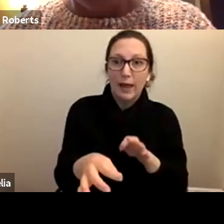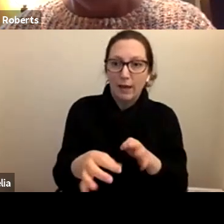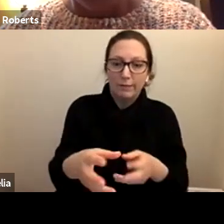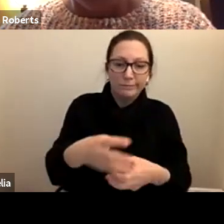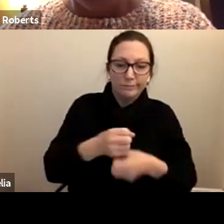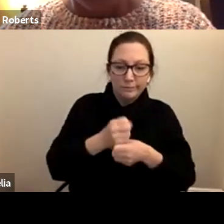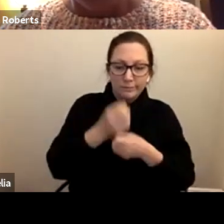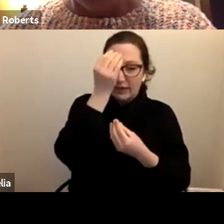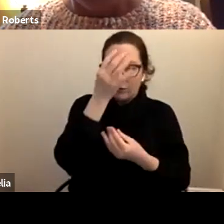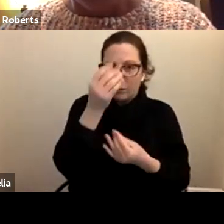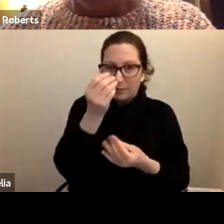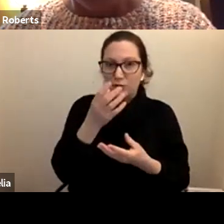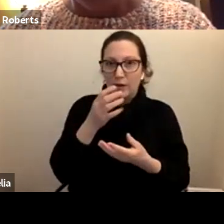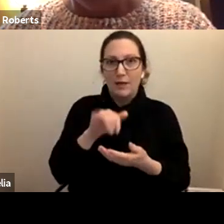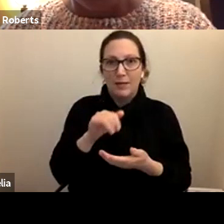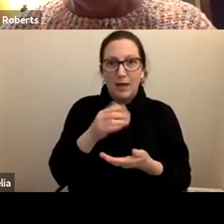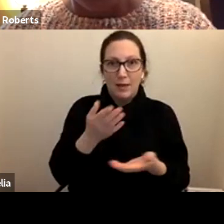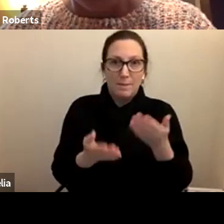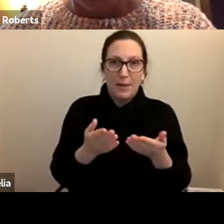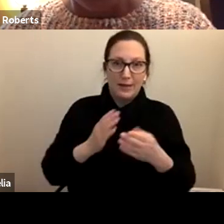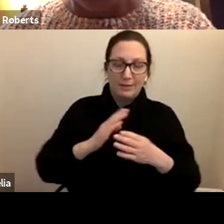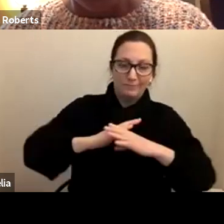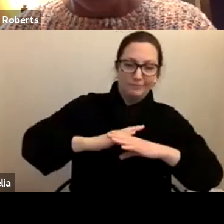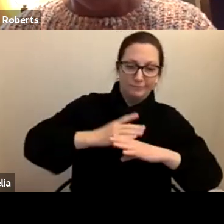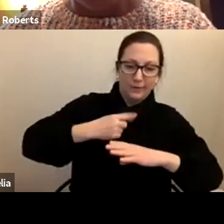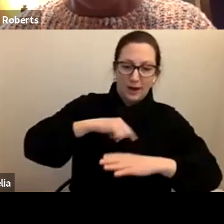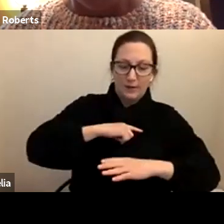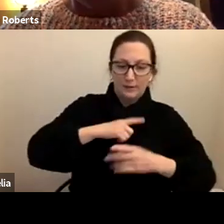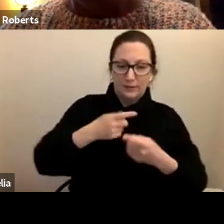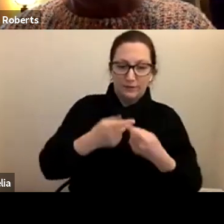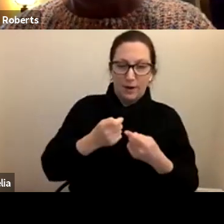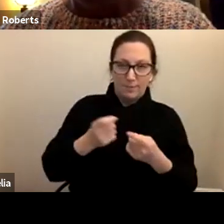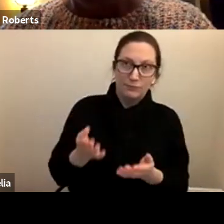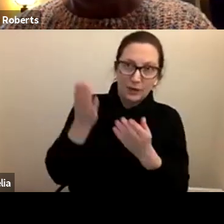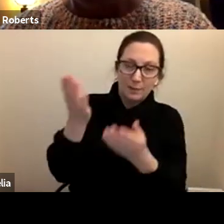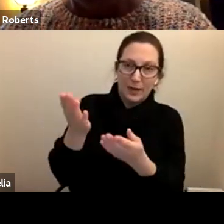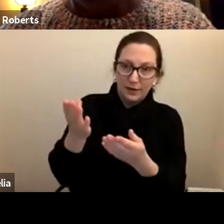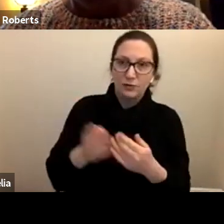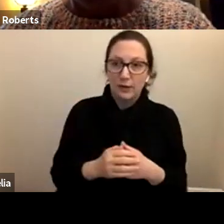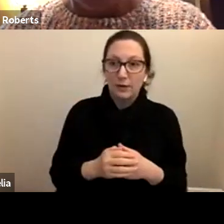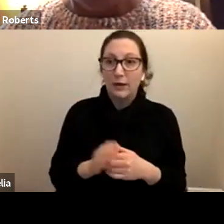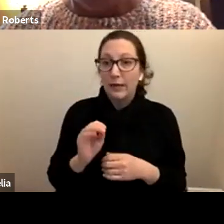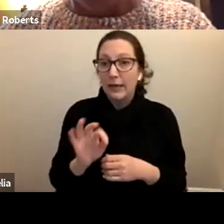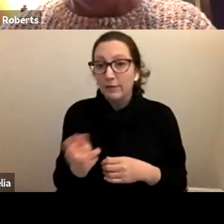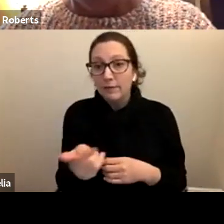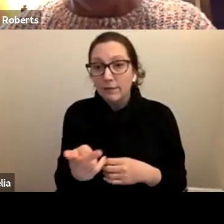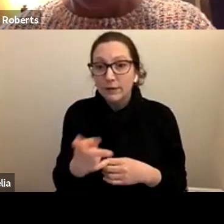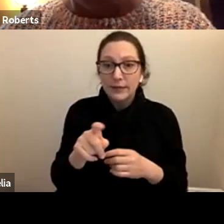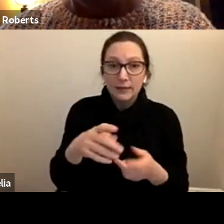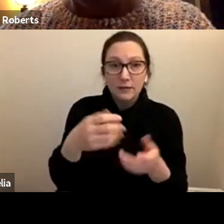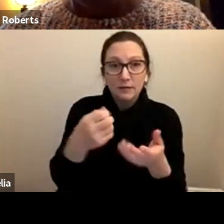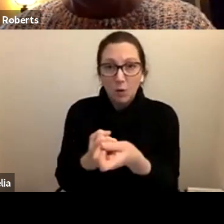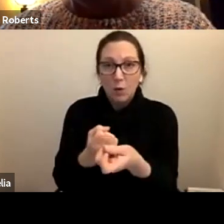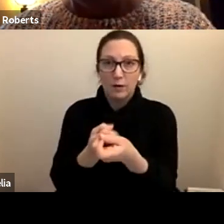how that may prevent us from achieving the task at hand. So if supports are needed,